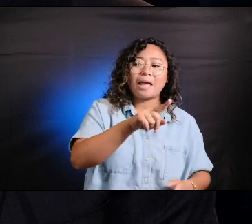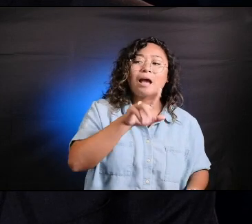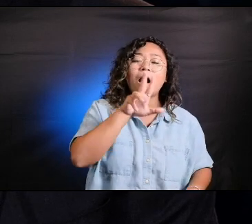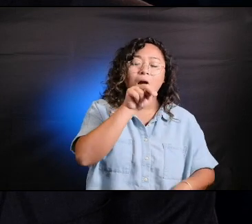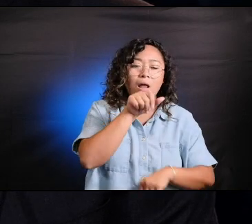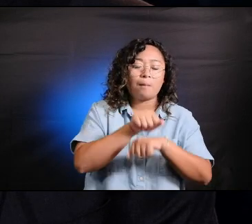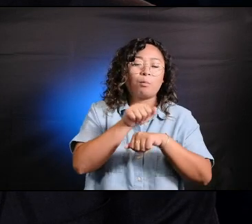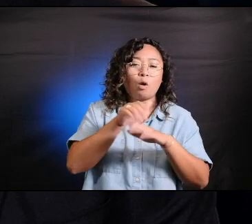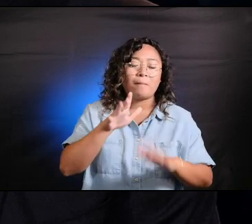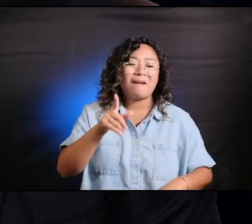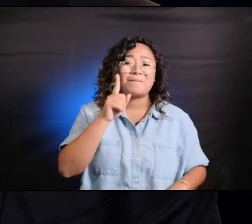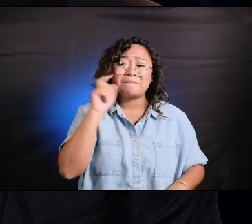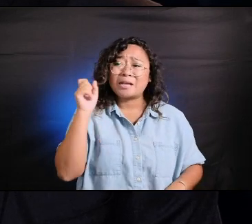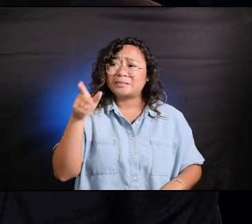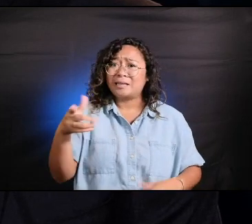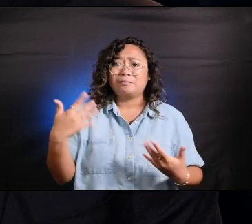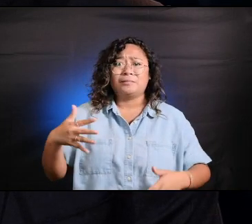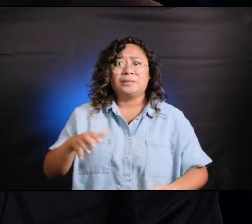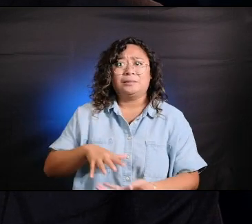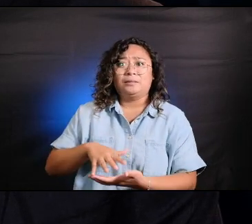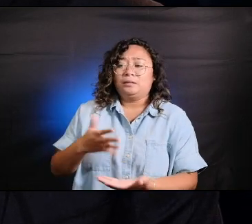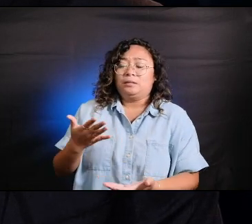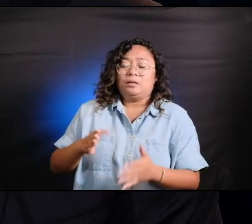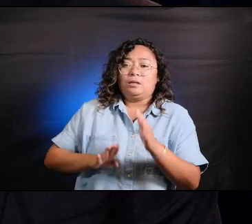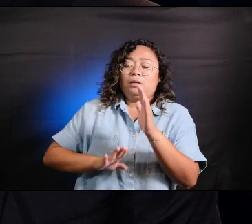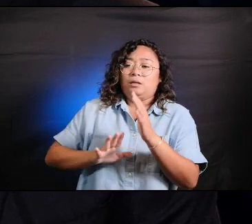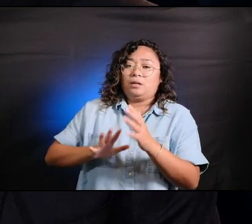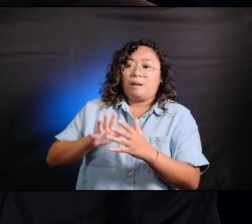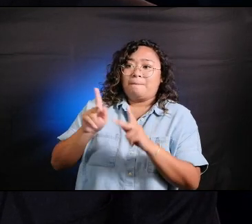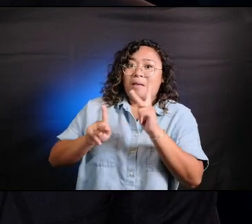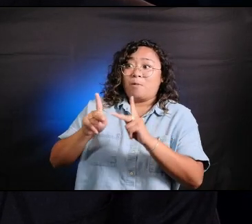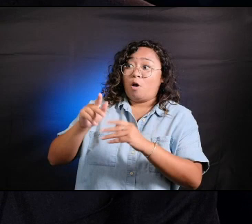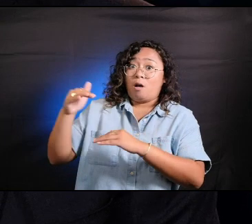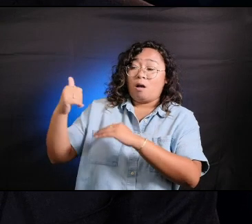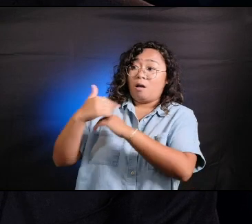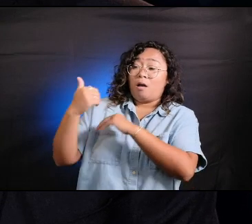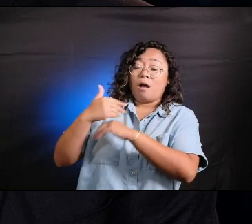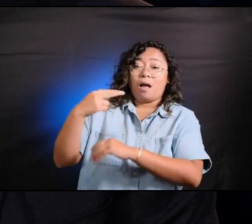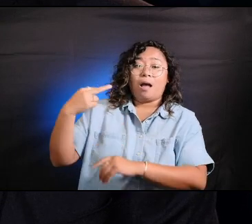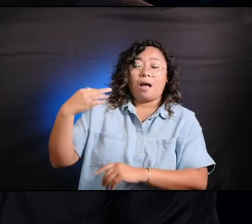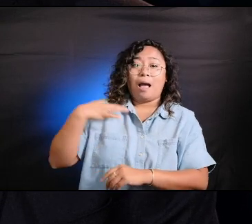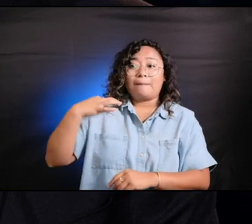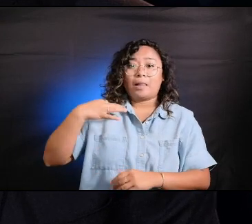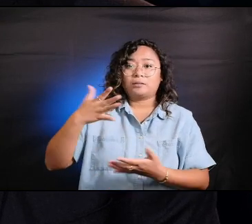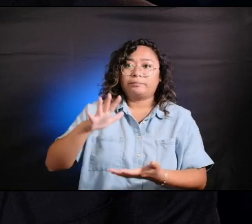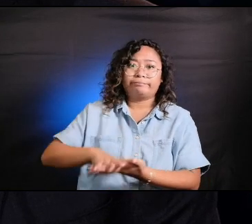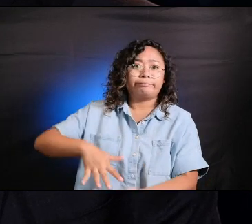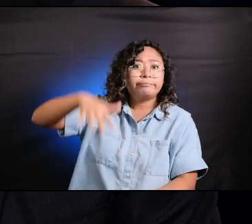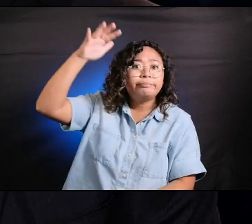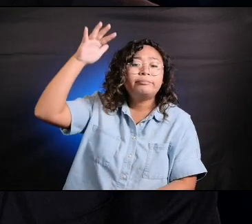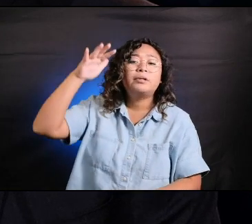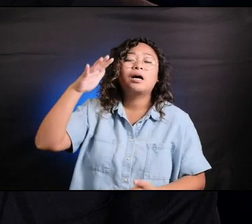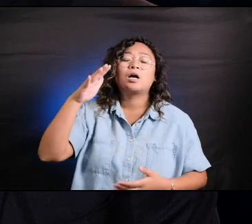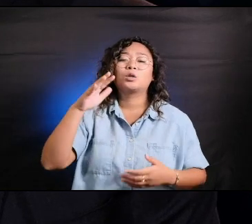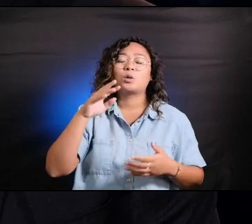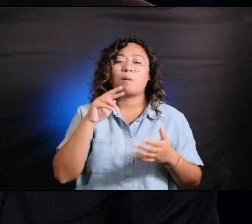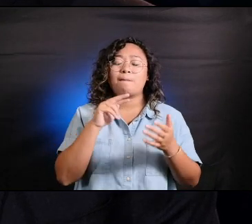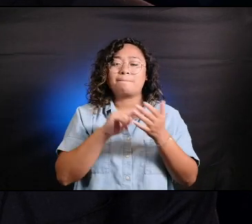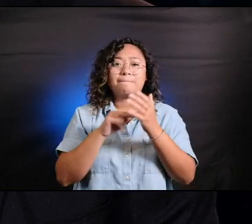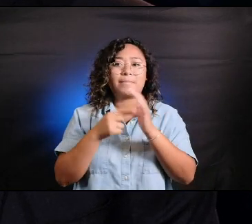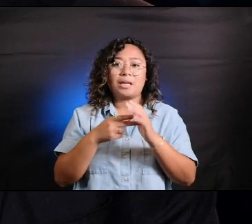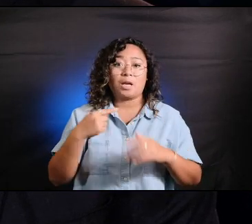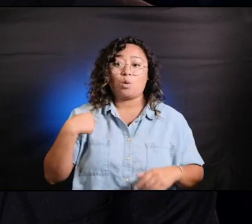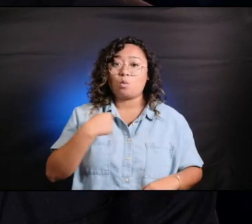the amount of people who are filing for unemployment claims. You said the government will most likely need to take a large sum of money to be able